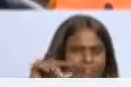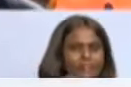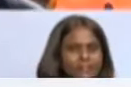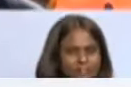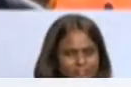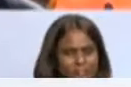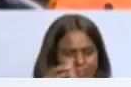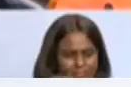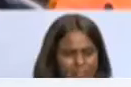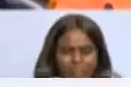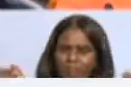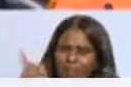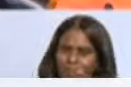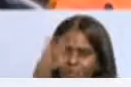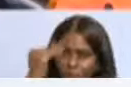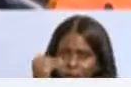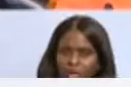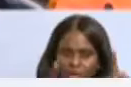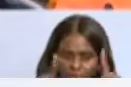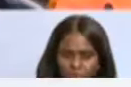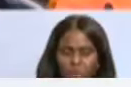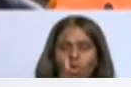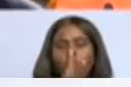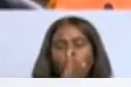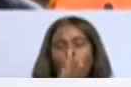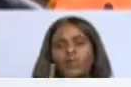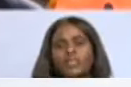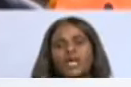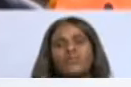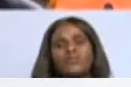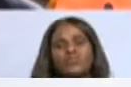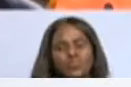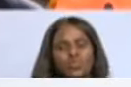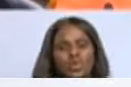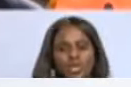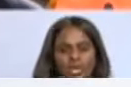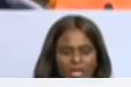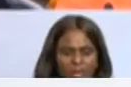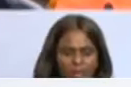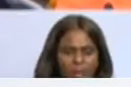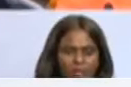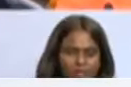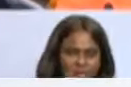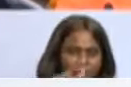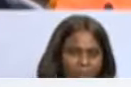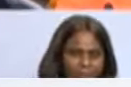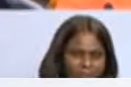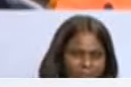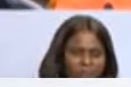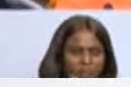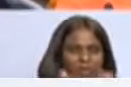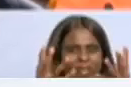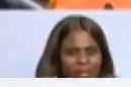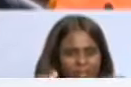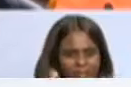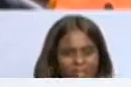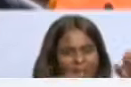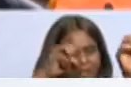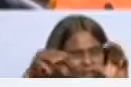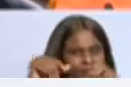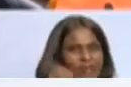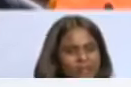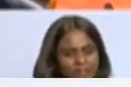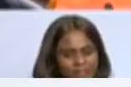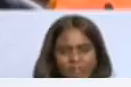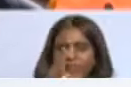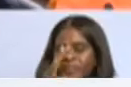due to low water levels. To mitigate these effects of the drought on electricity generation, Madam